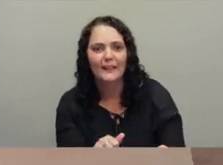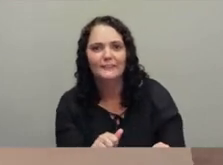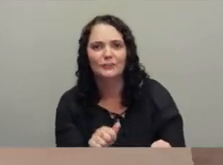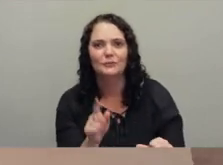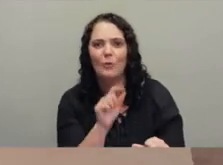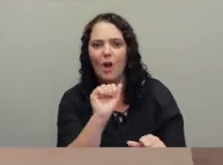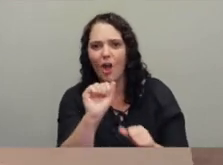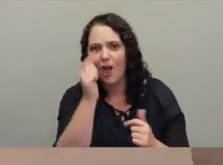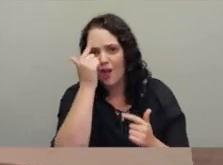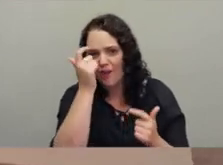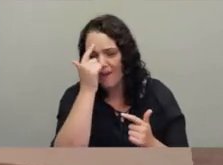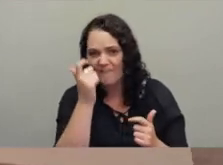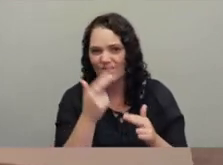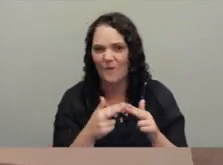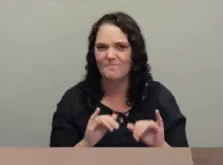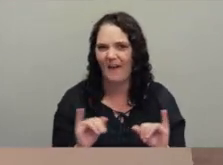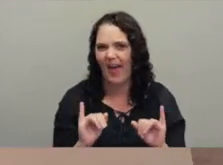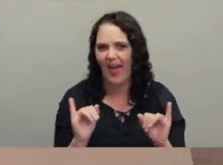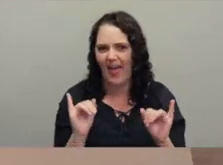it.